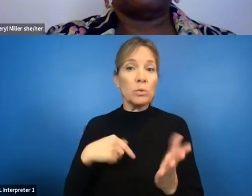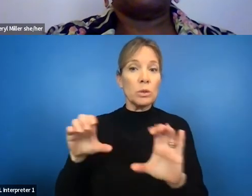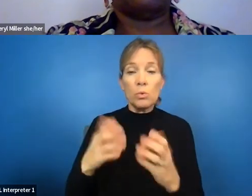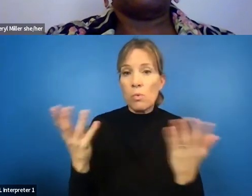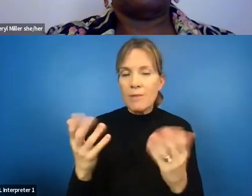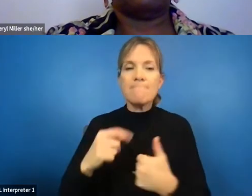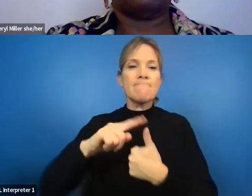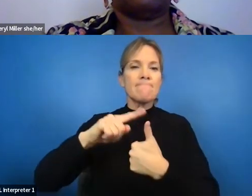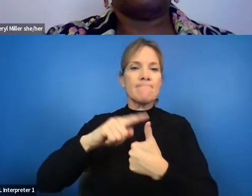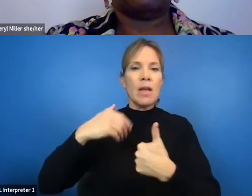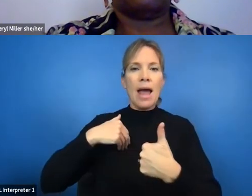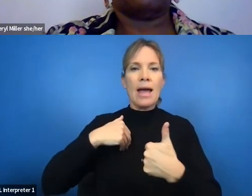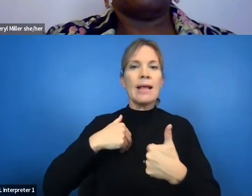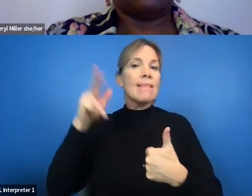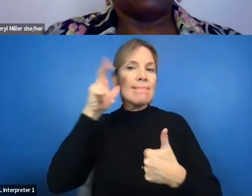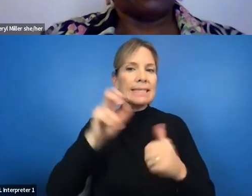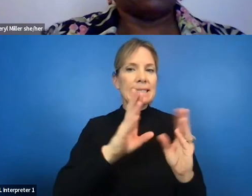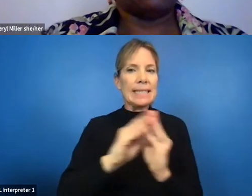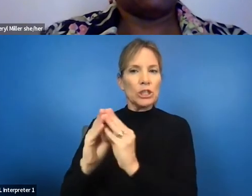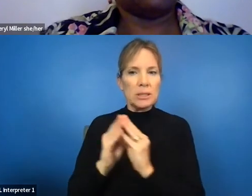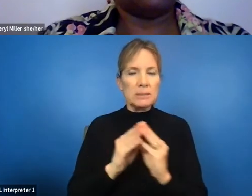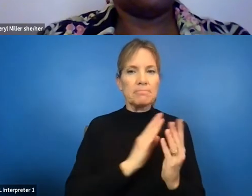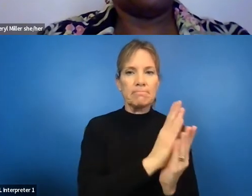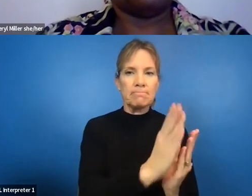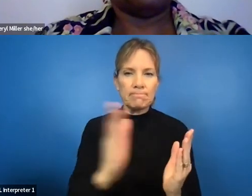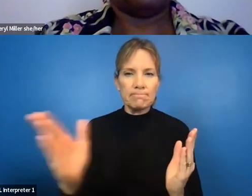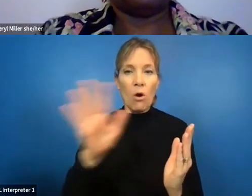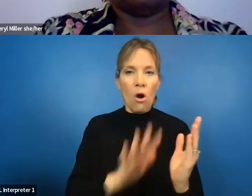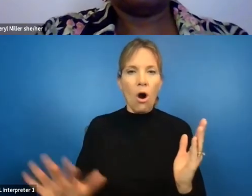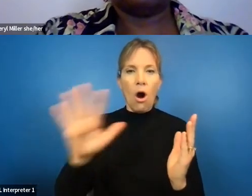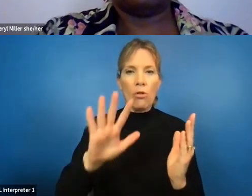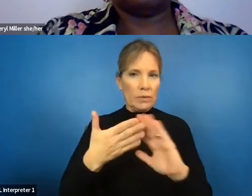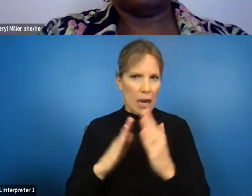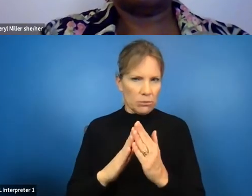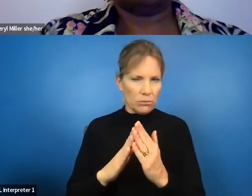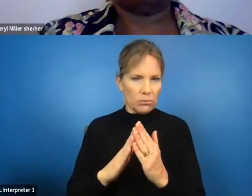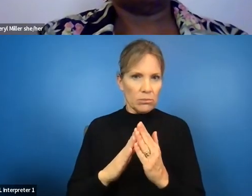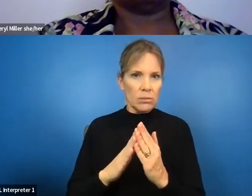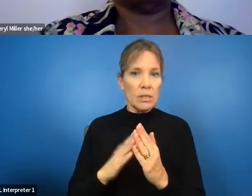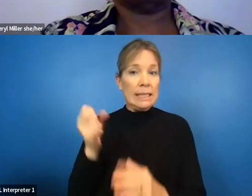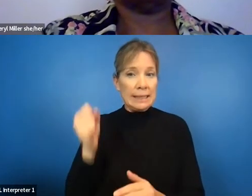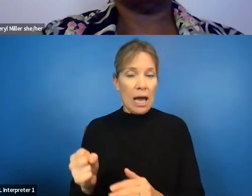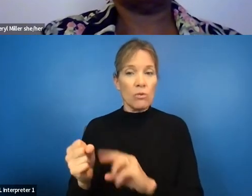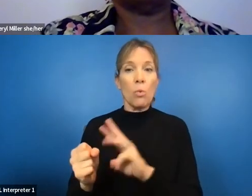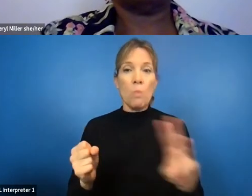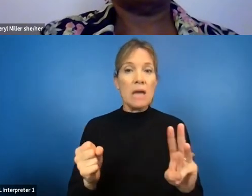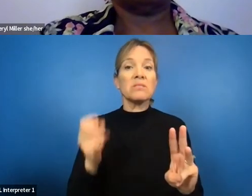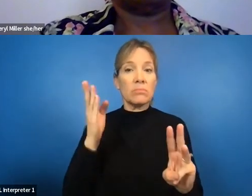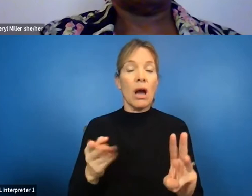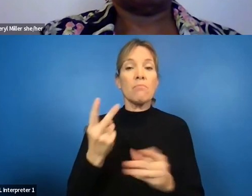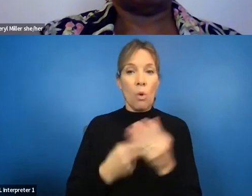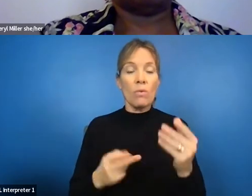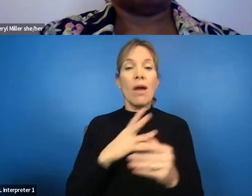had a series of listening sessions across town, both on the south and the west side, as